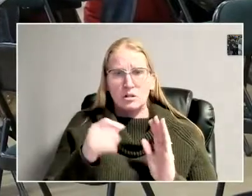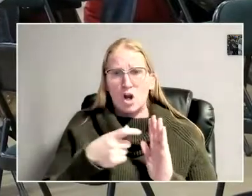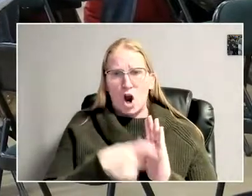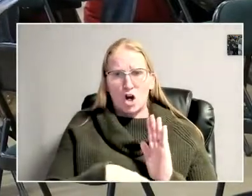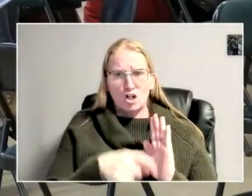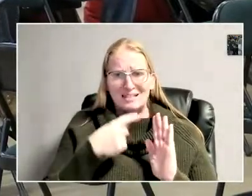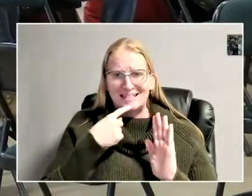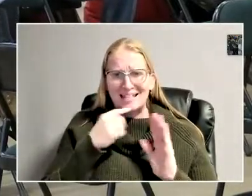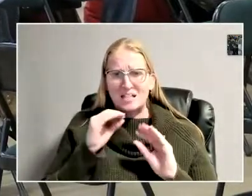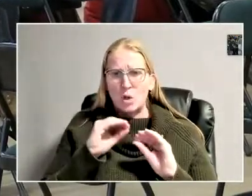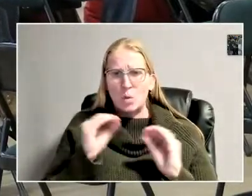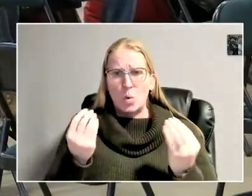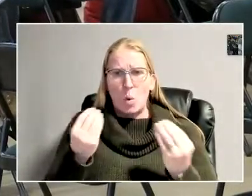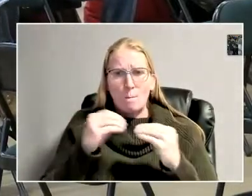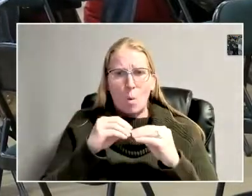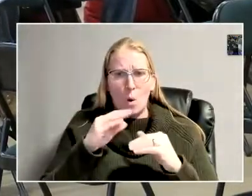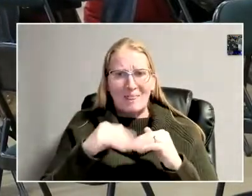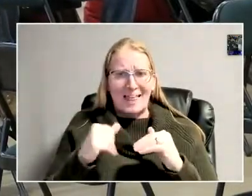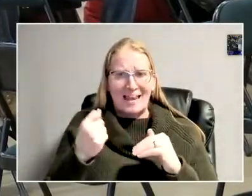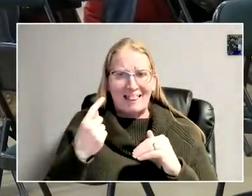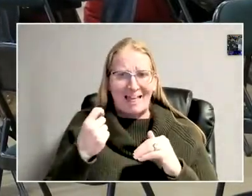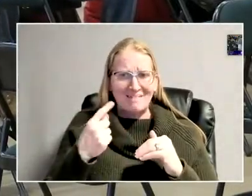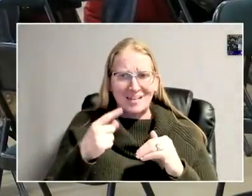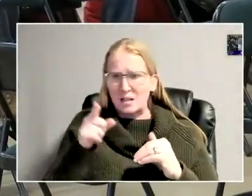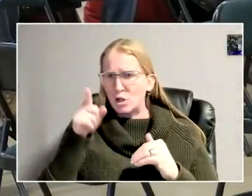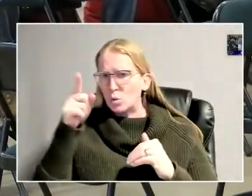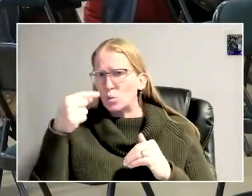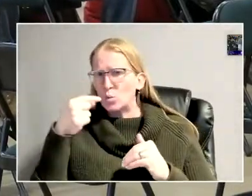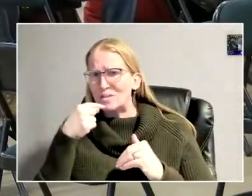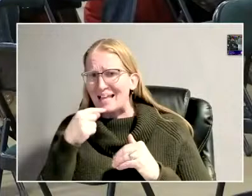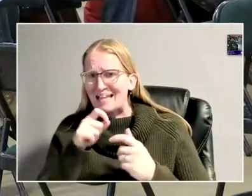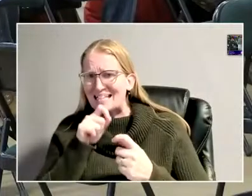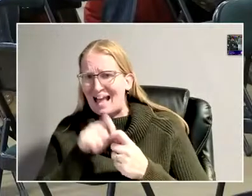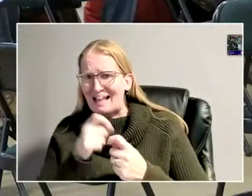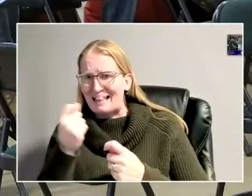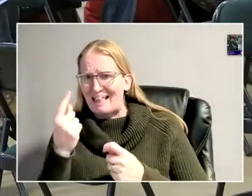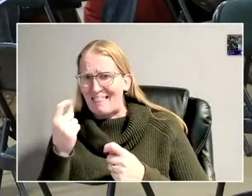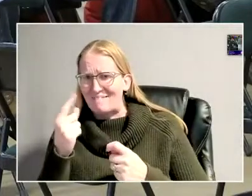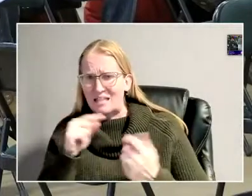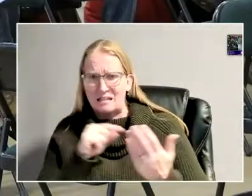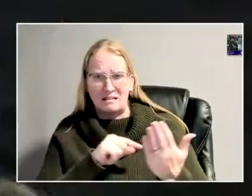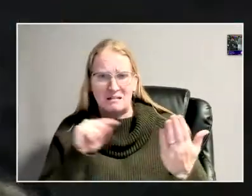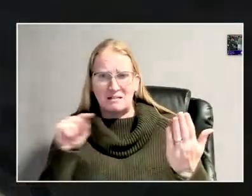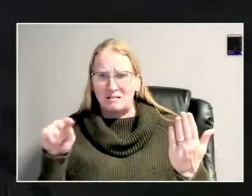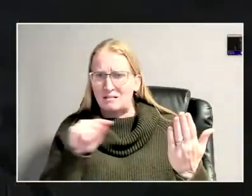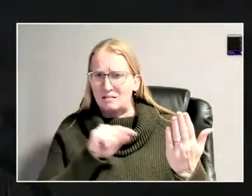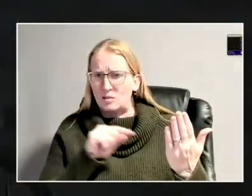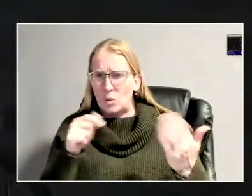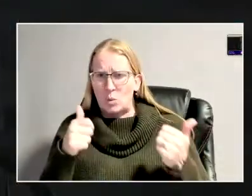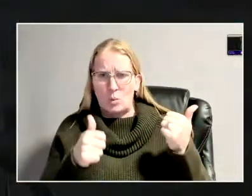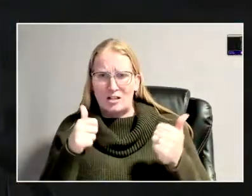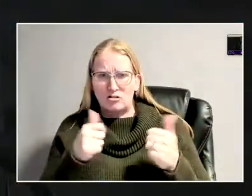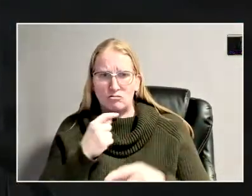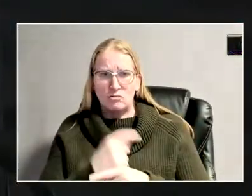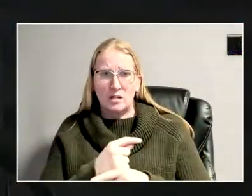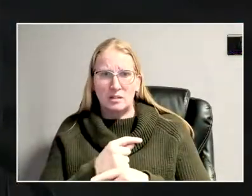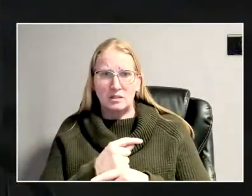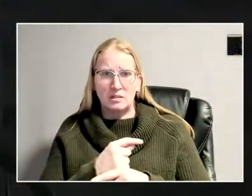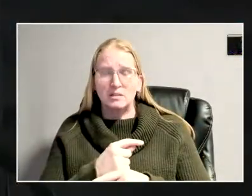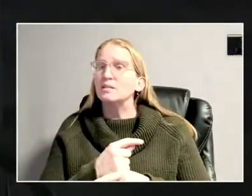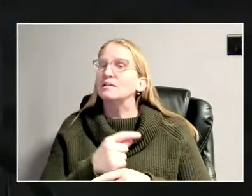11 members and both times you've read it you've said exactly 11 so are which one are we voting on had no more than 11